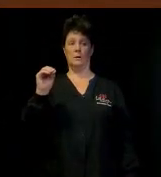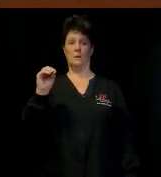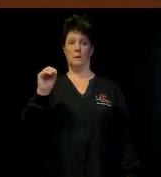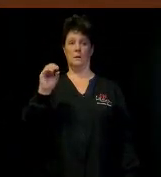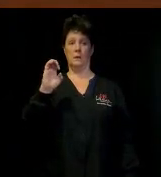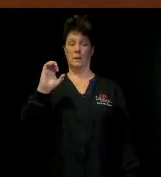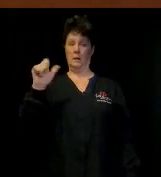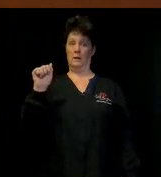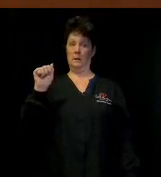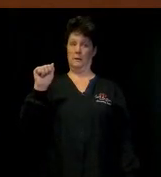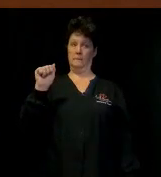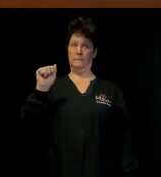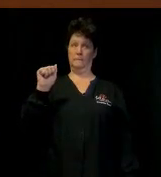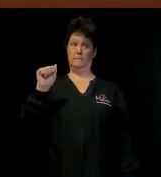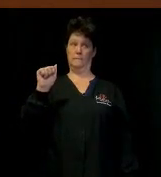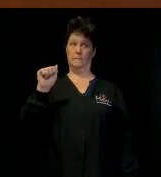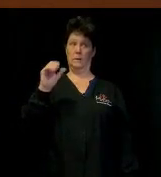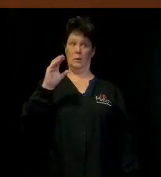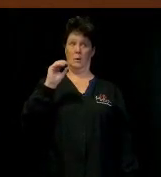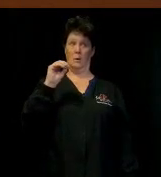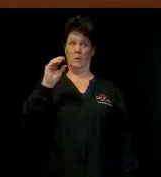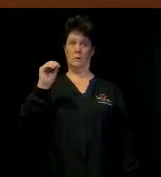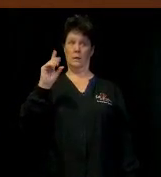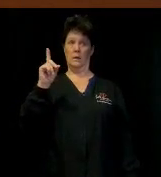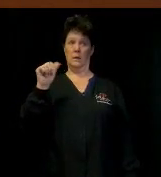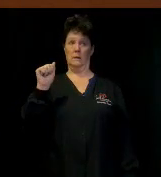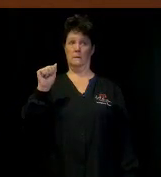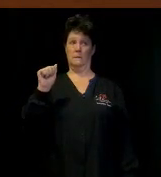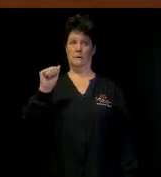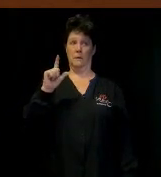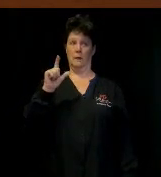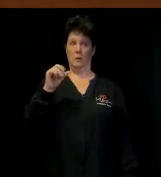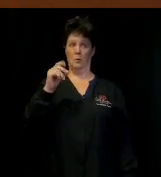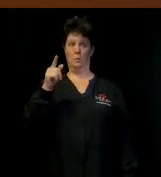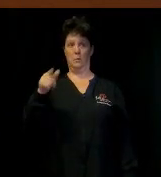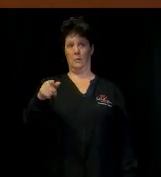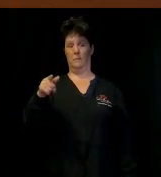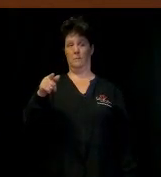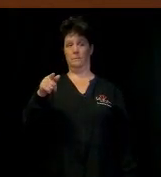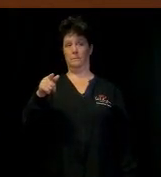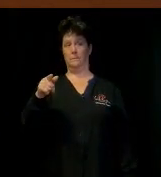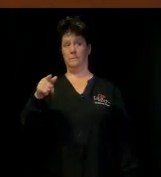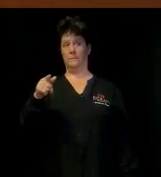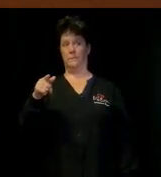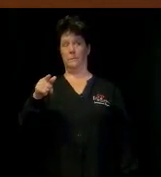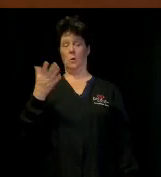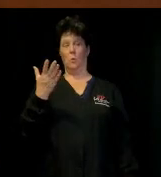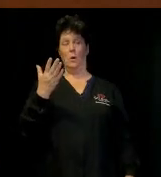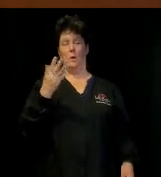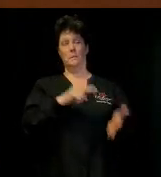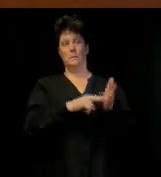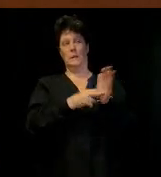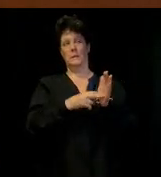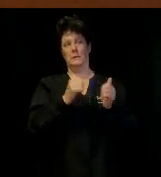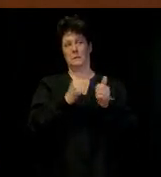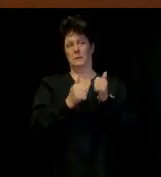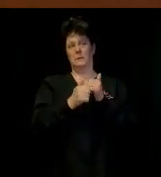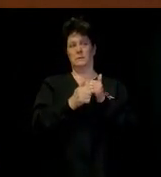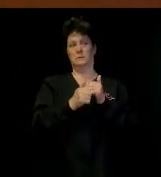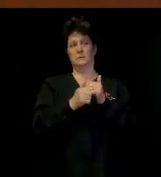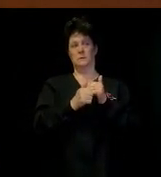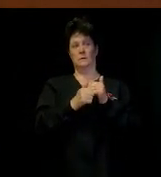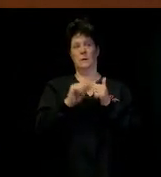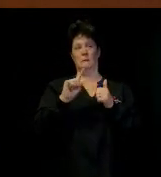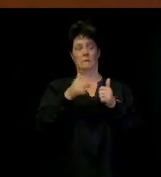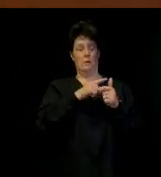O-O-D-A. You can write down O-O-D-A loop. And I'm going to give you what each one of those mean. The first